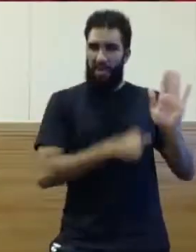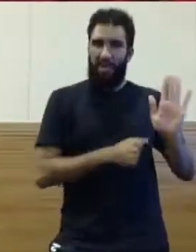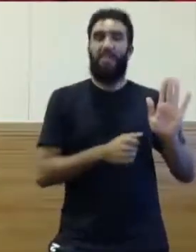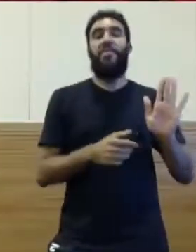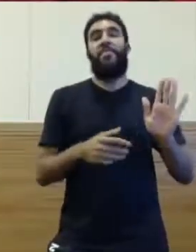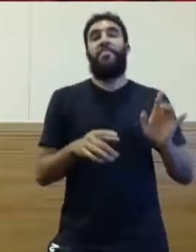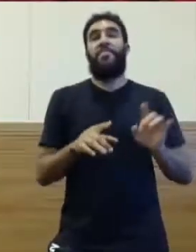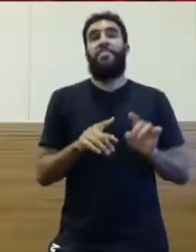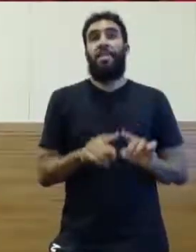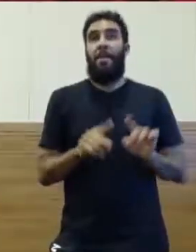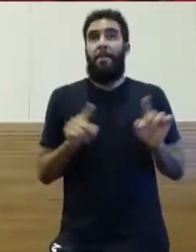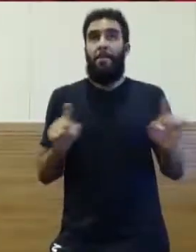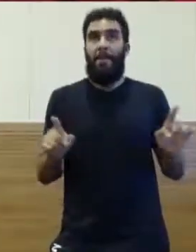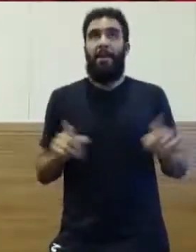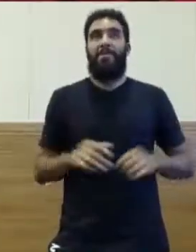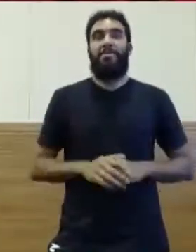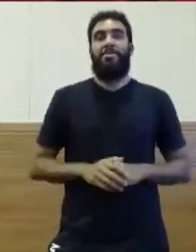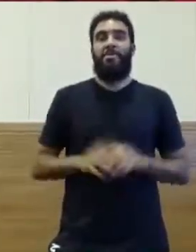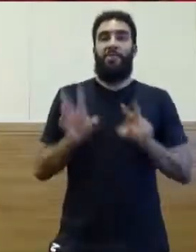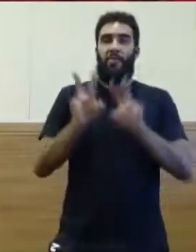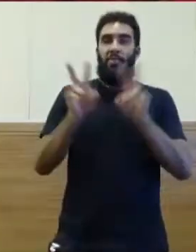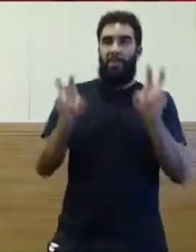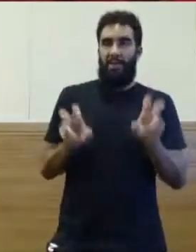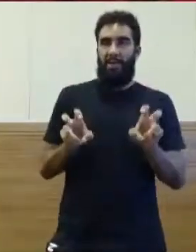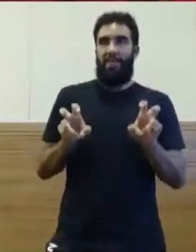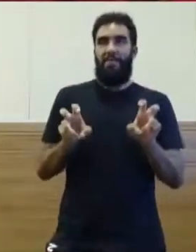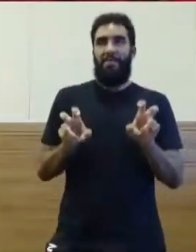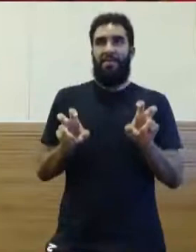a nice material,